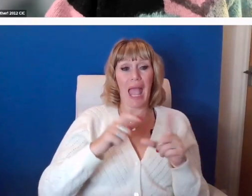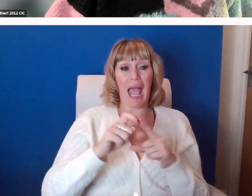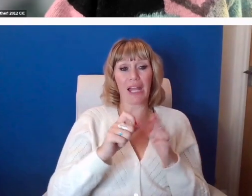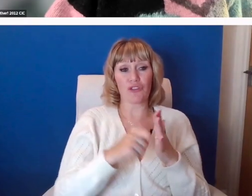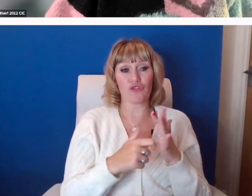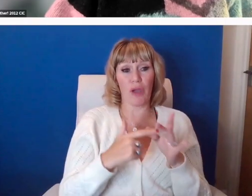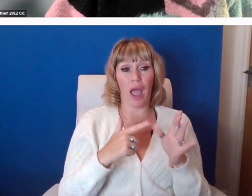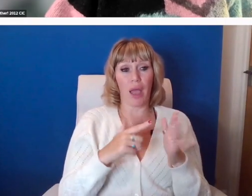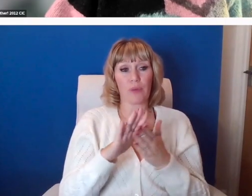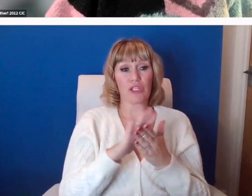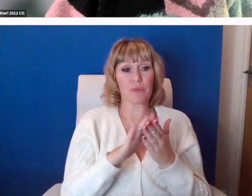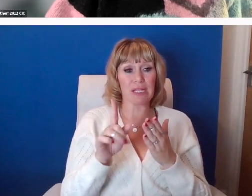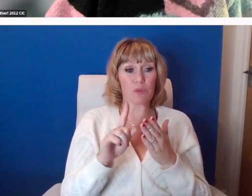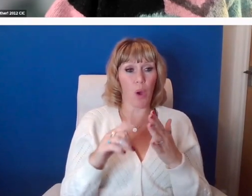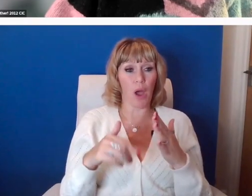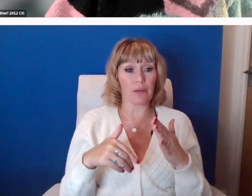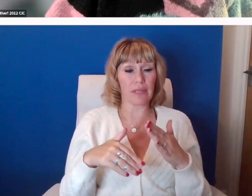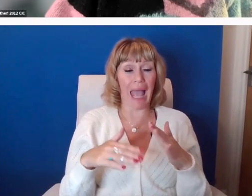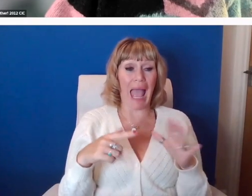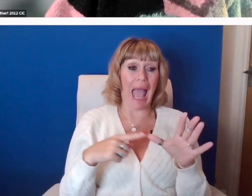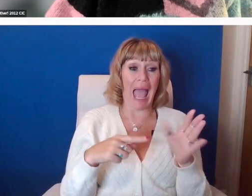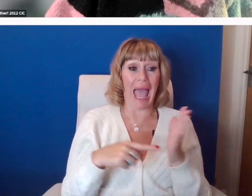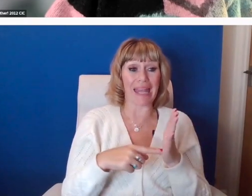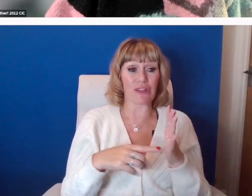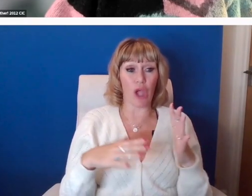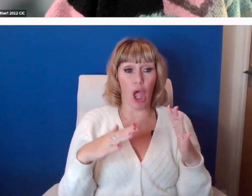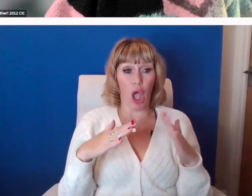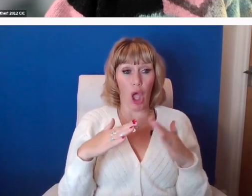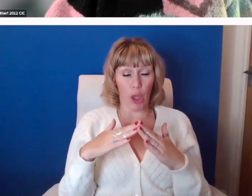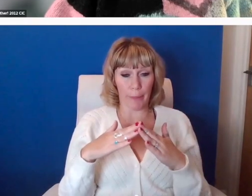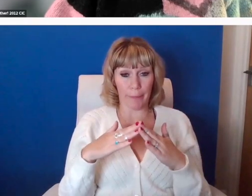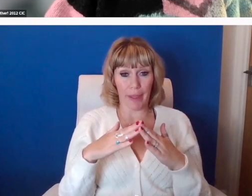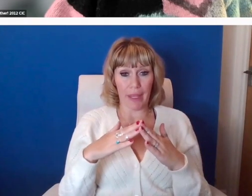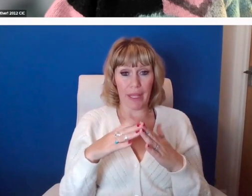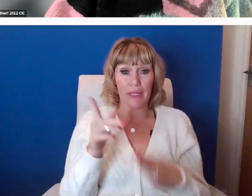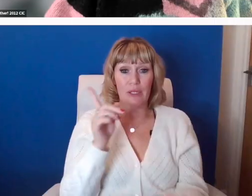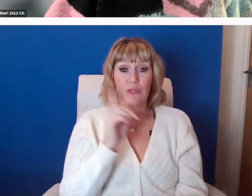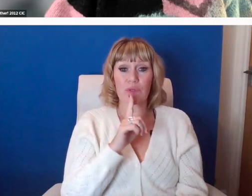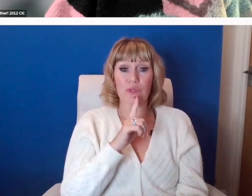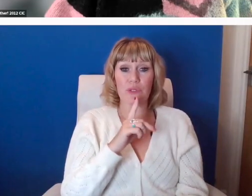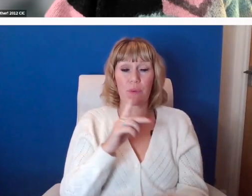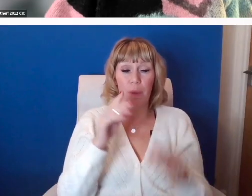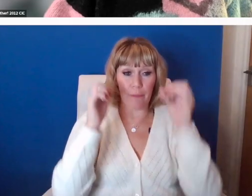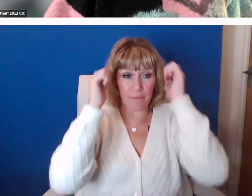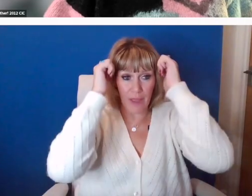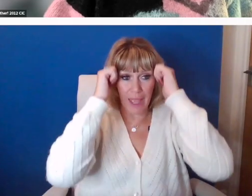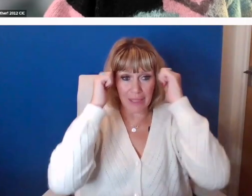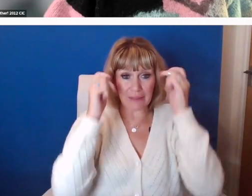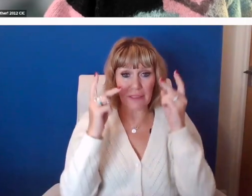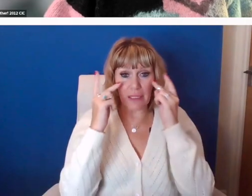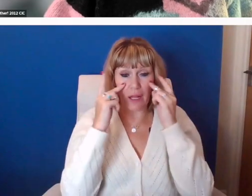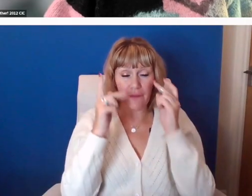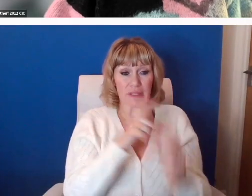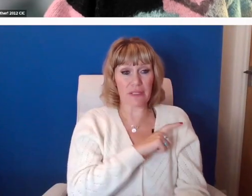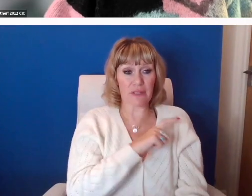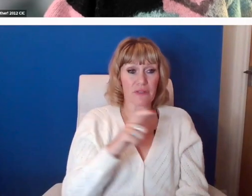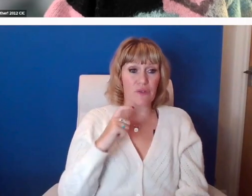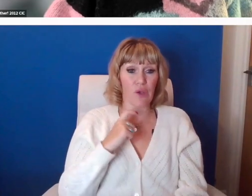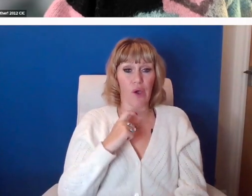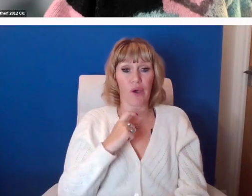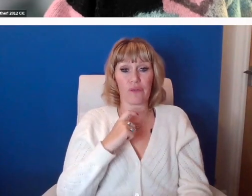woman wearing glasses, a hat, scarf, a navy blue jumper with a star on it, and blue trousers sits on a